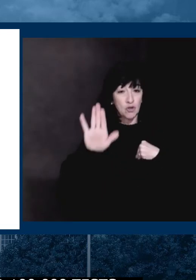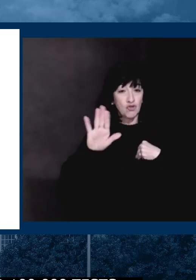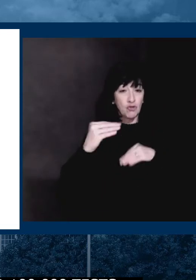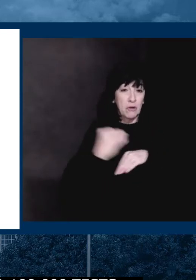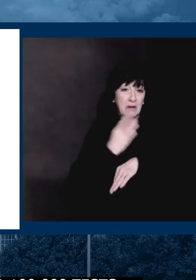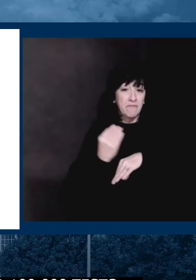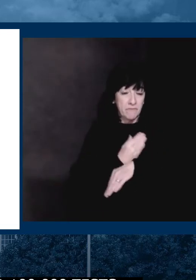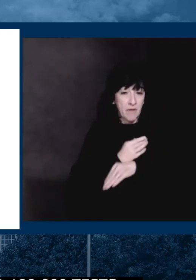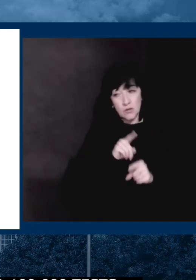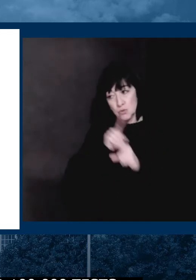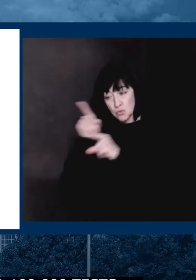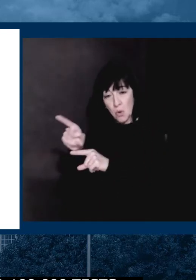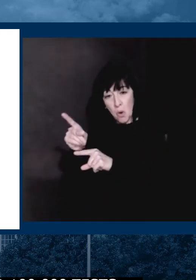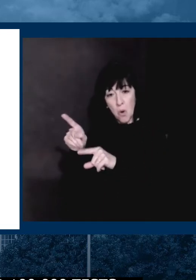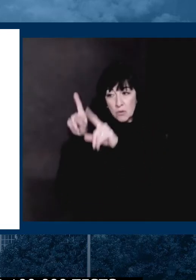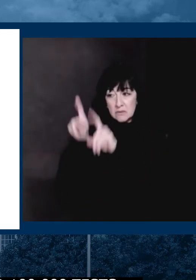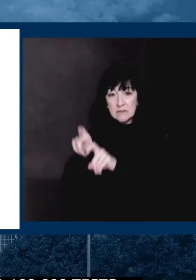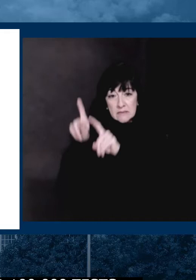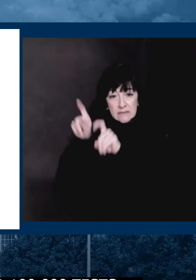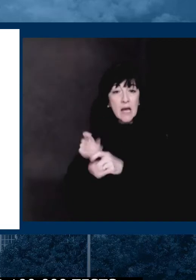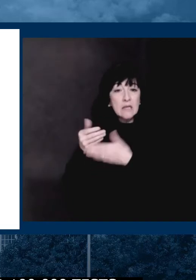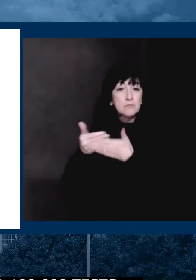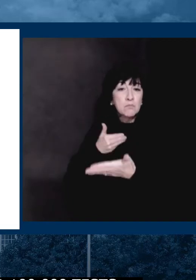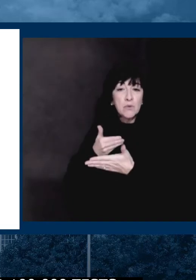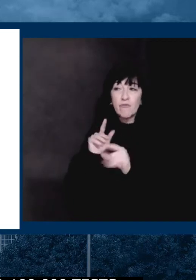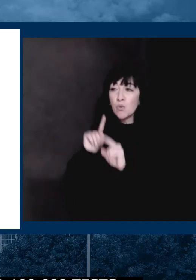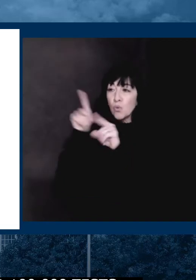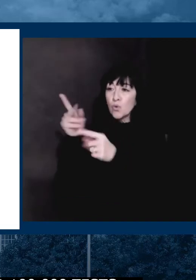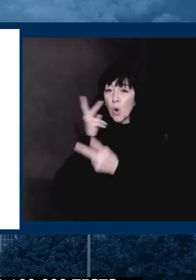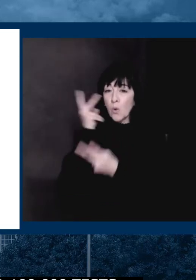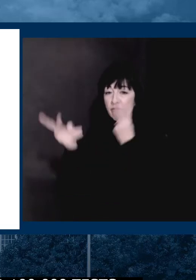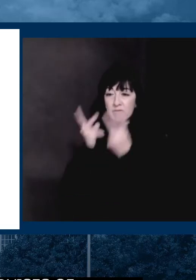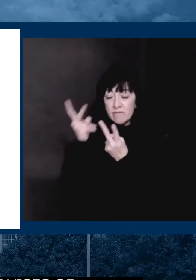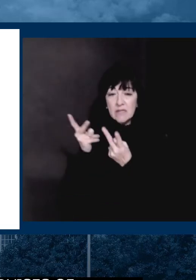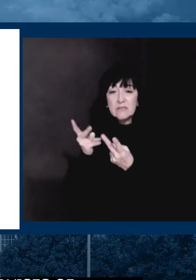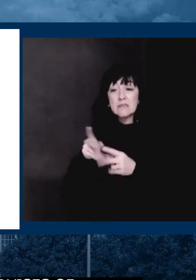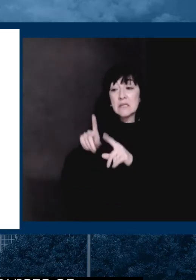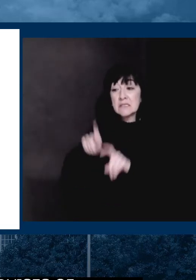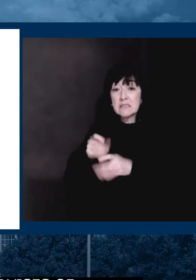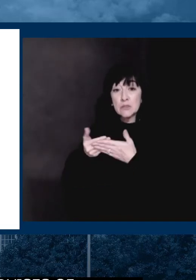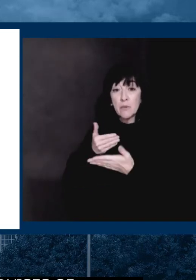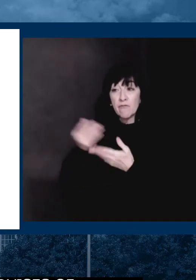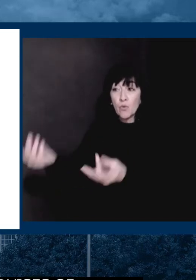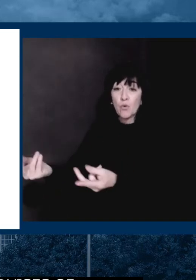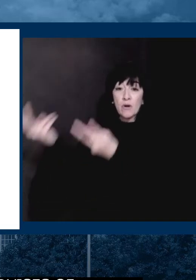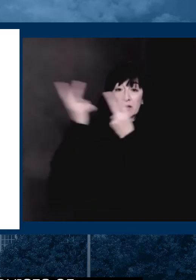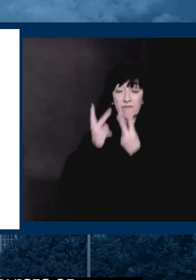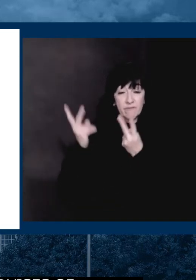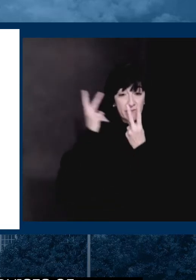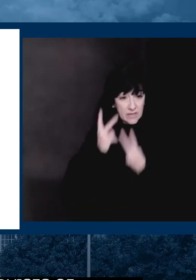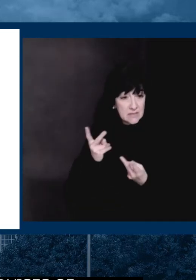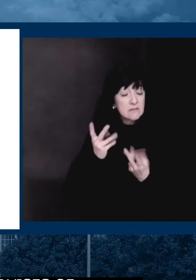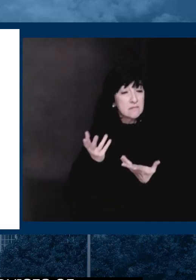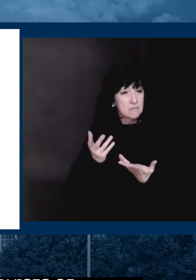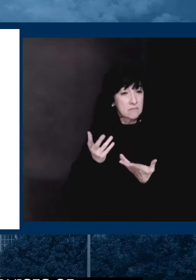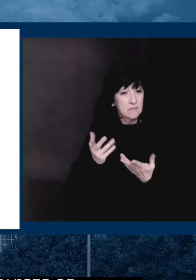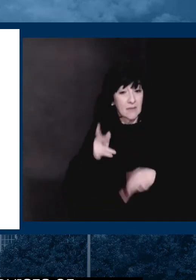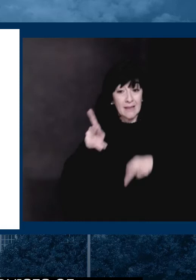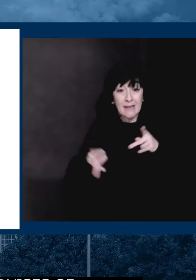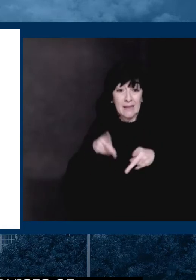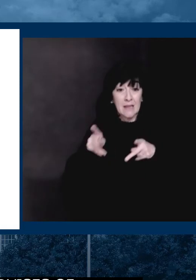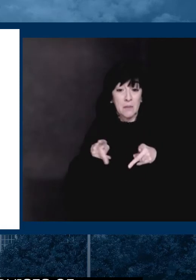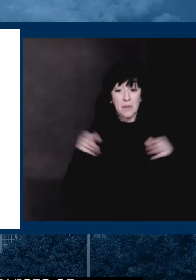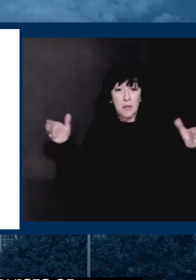traveled in and out of our state, we recommended folks kind of stay at home and avoid mixing households. But an alternative to that